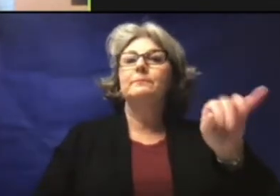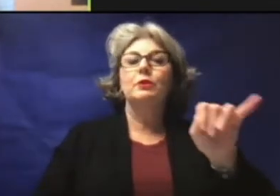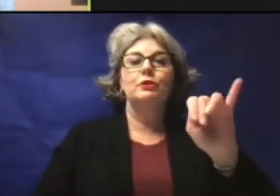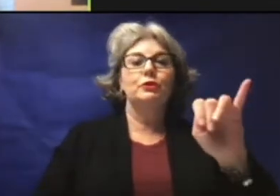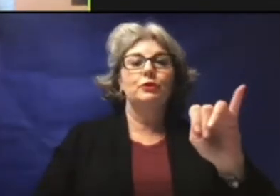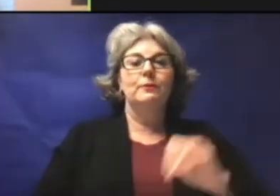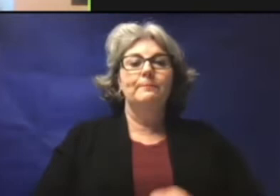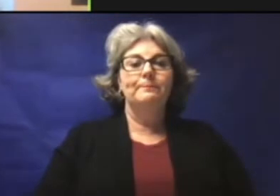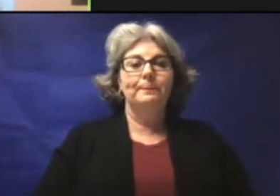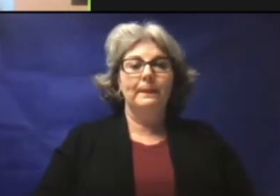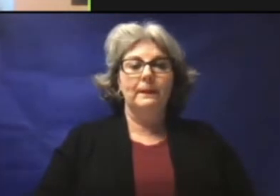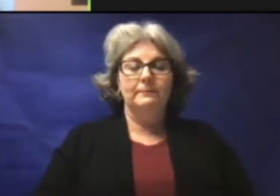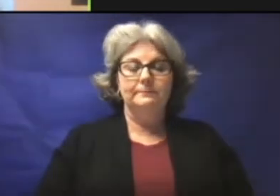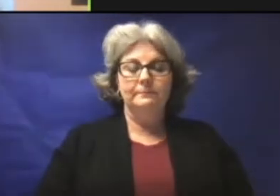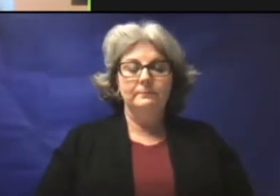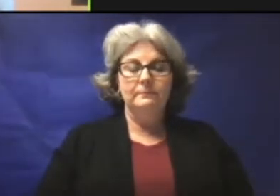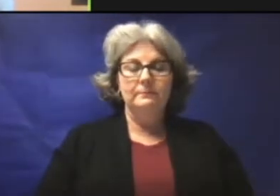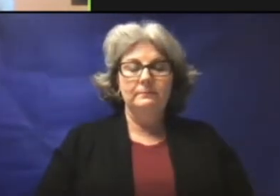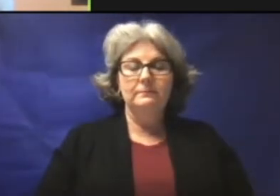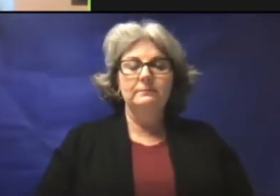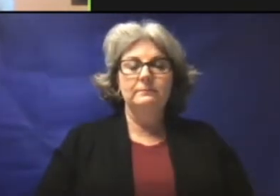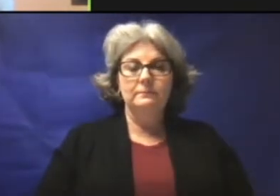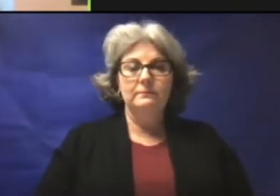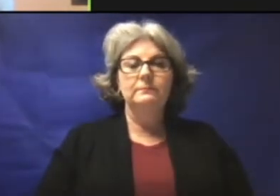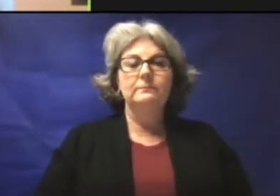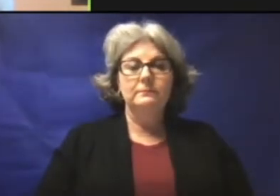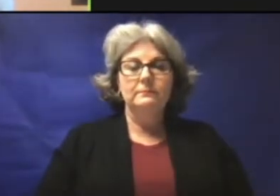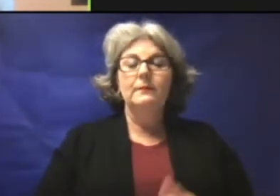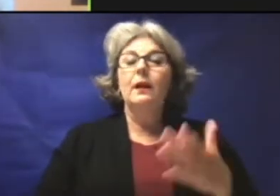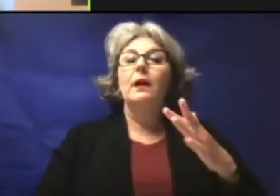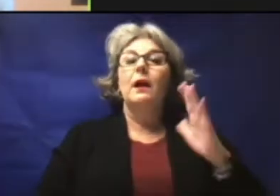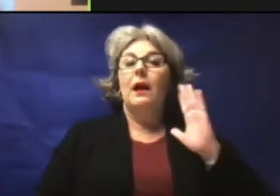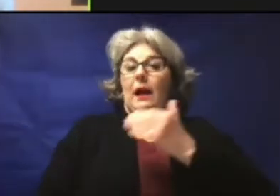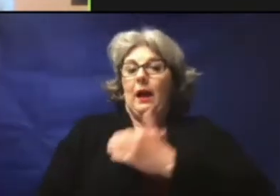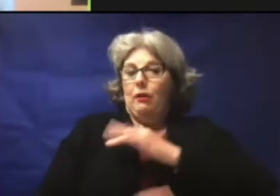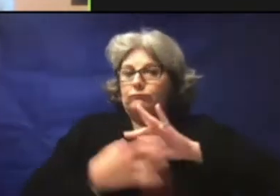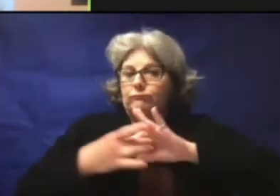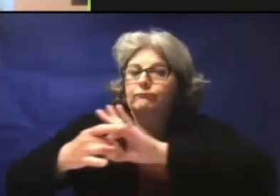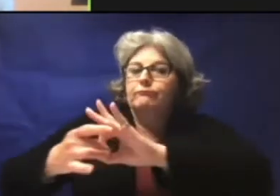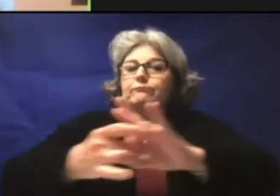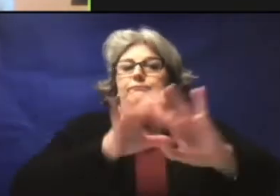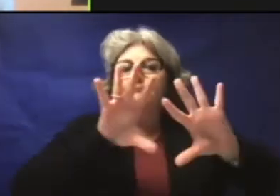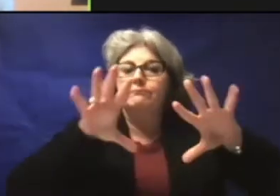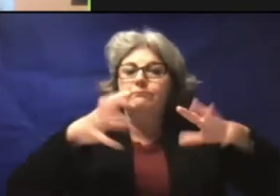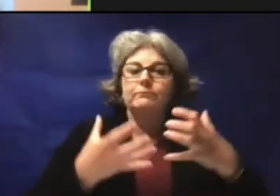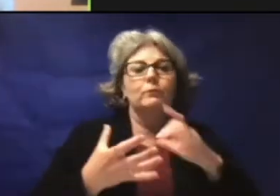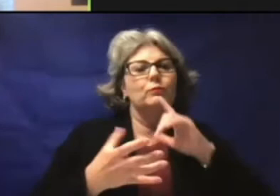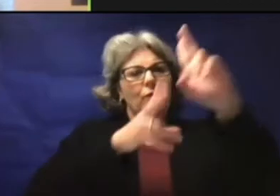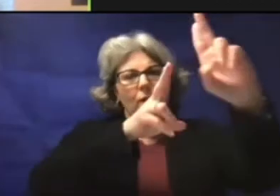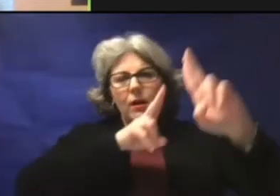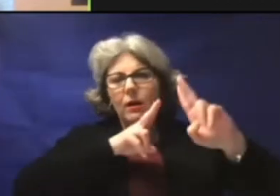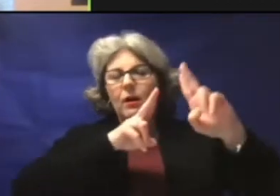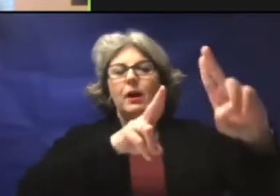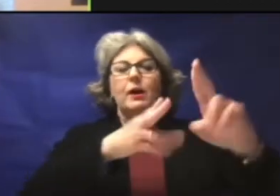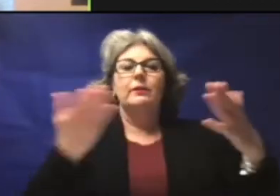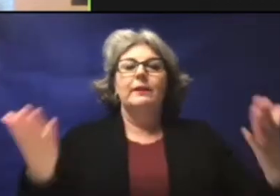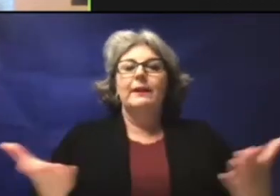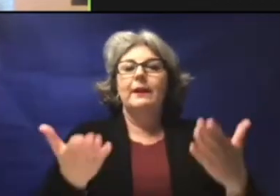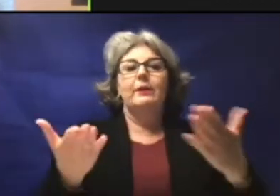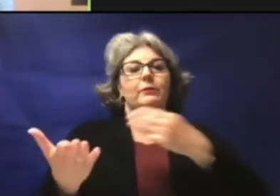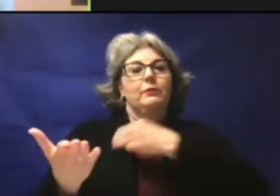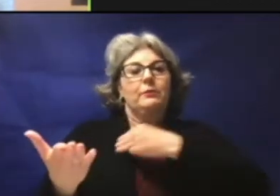APCON by our very nature is a coalition organization. So we're so honored to have